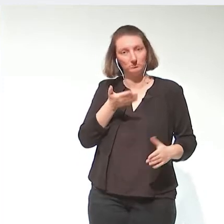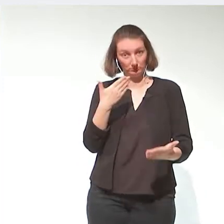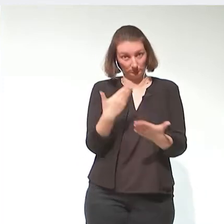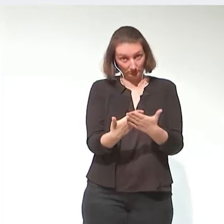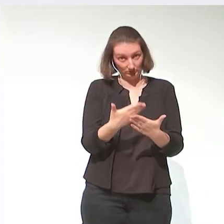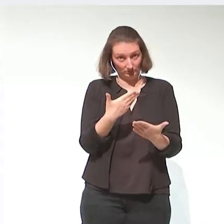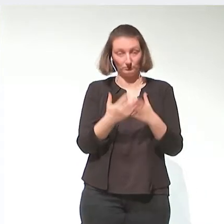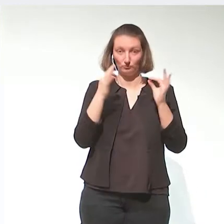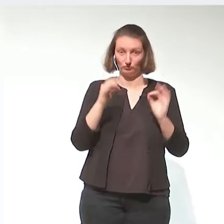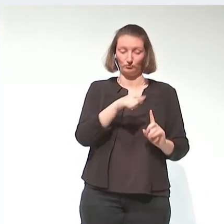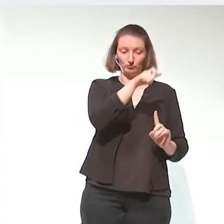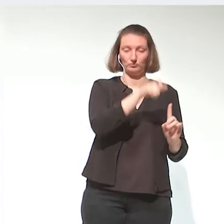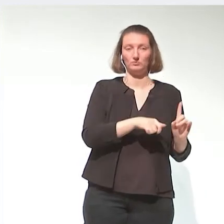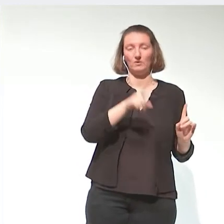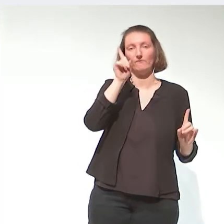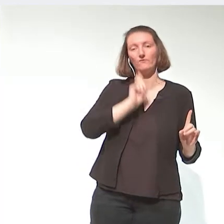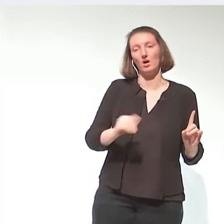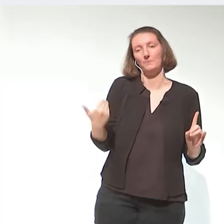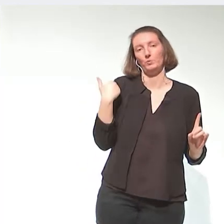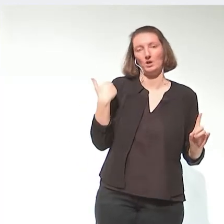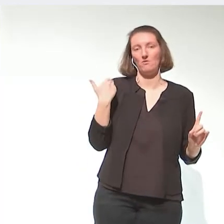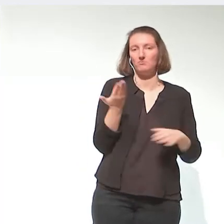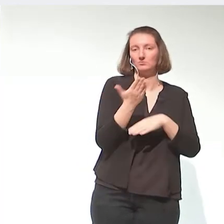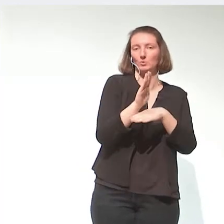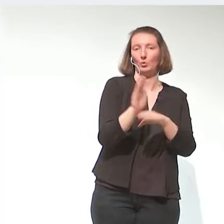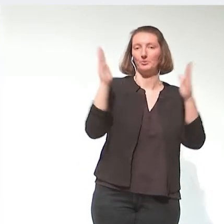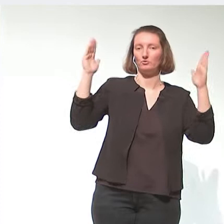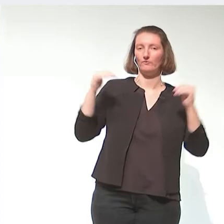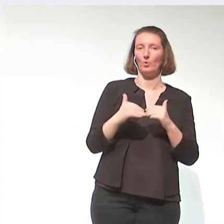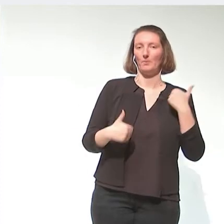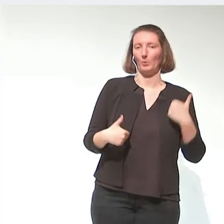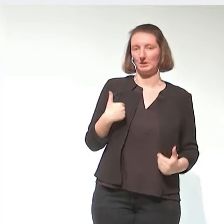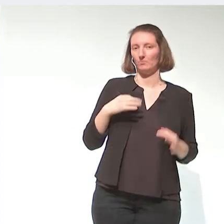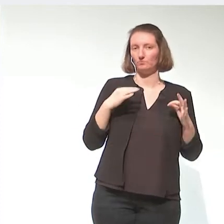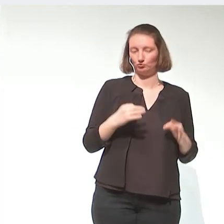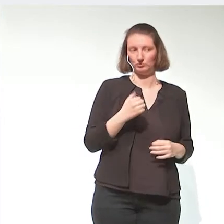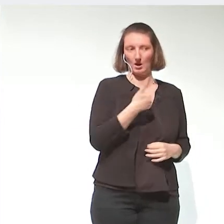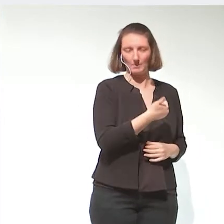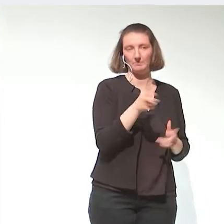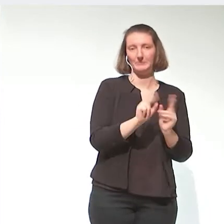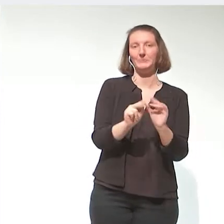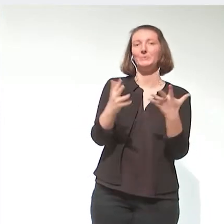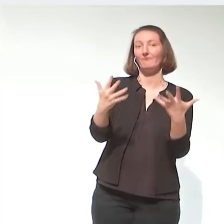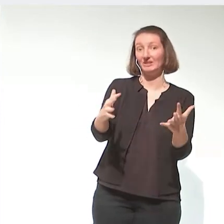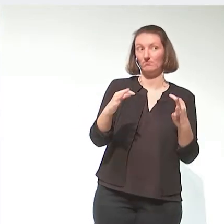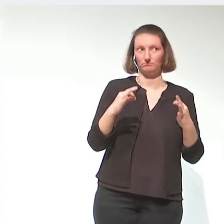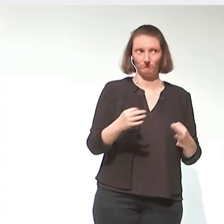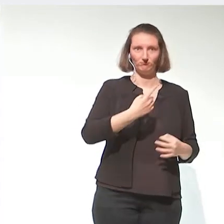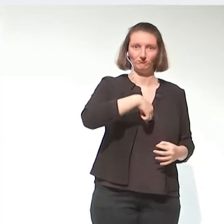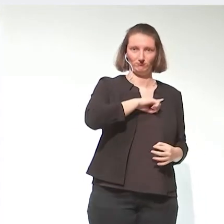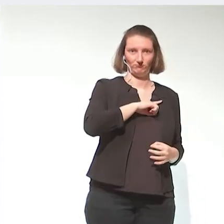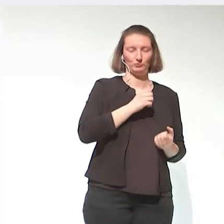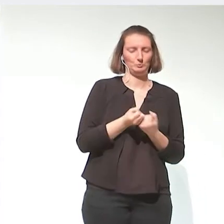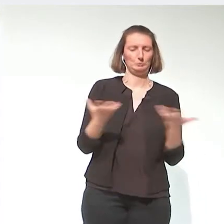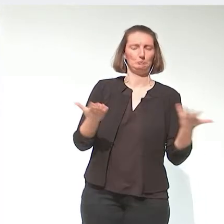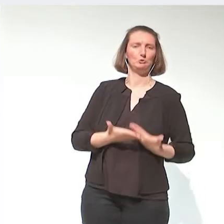not effective. I mean, the European Forum of the Handicapped of